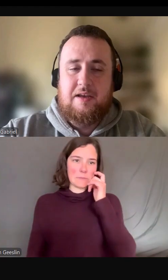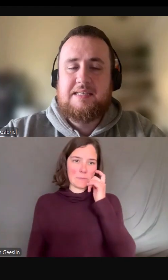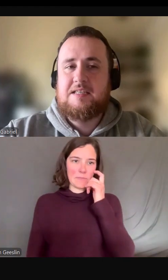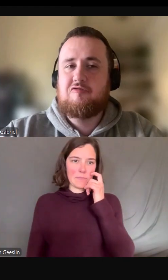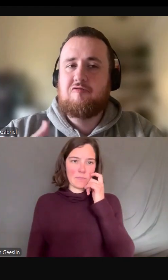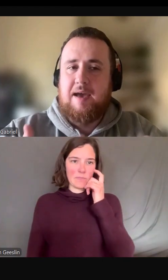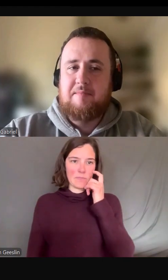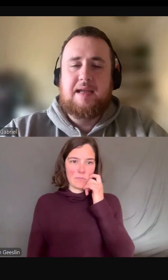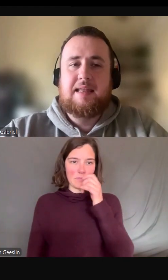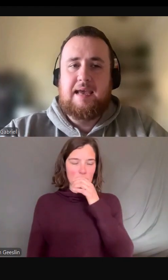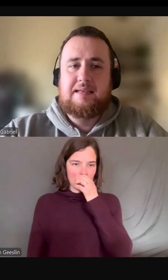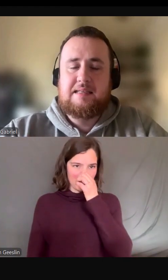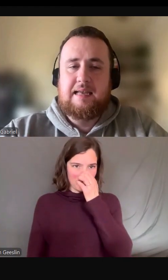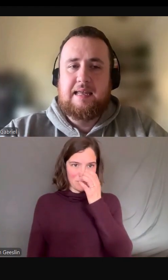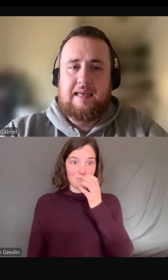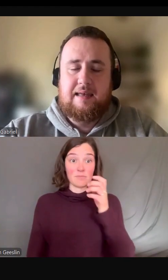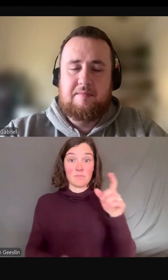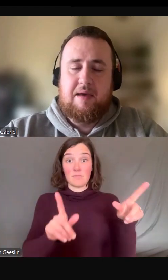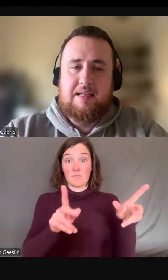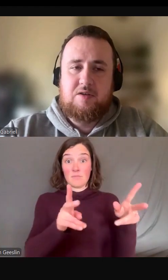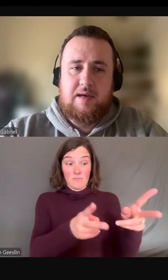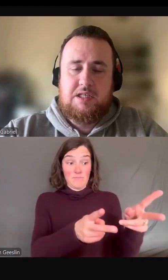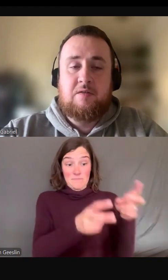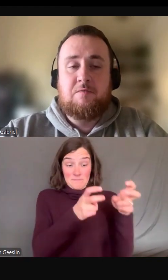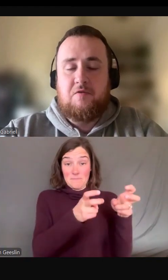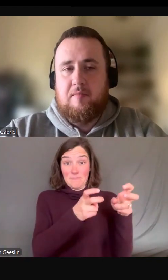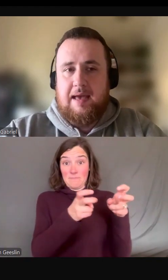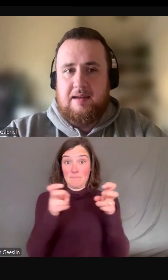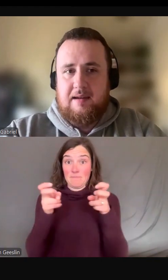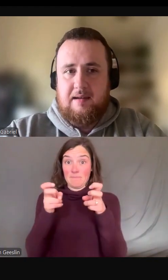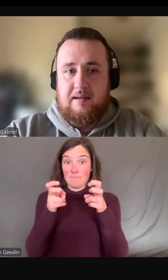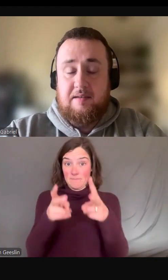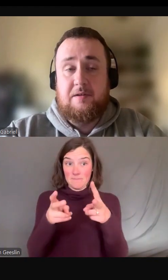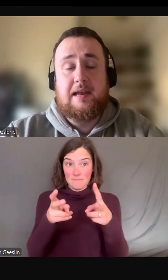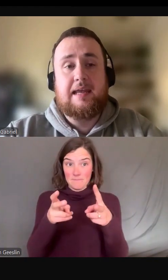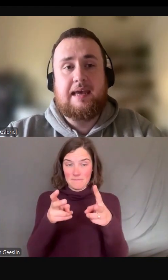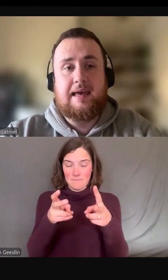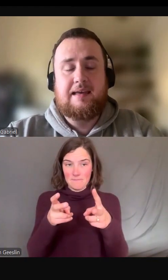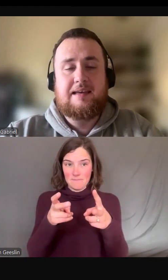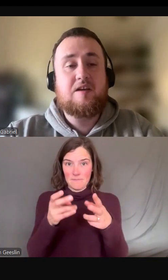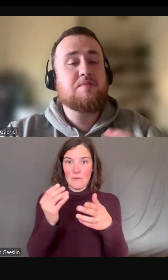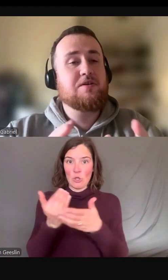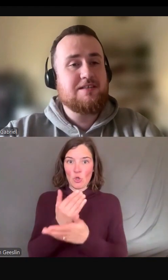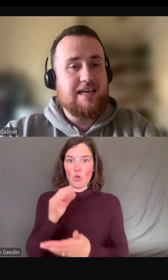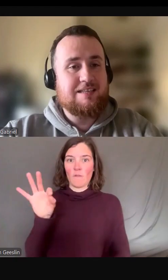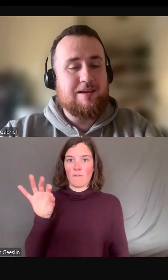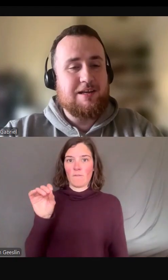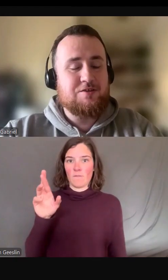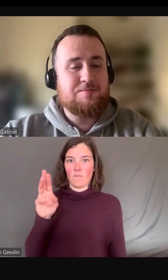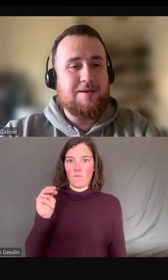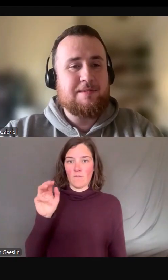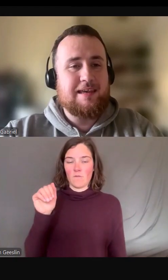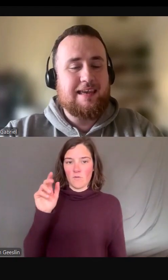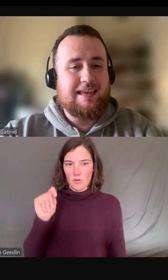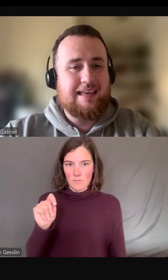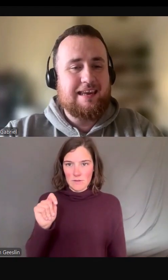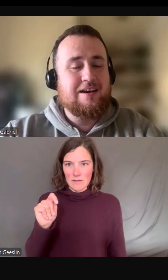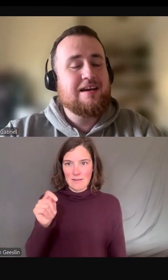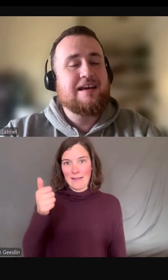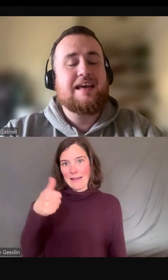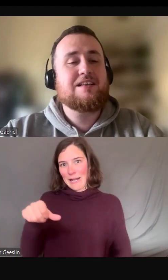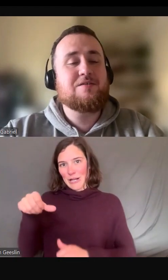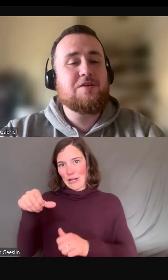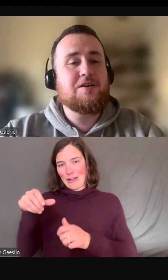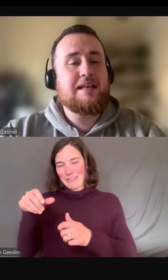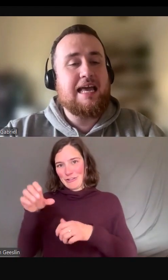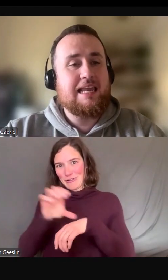You can see it's grabbed that text, that maths question, formatted it for any computer science majors who might be in here.